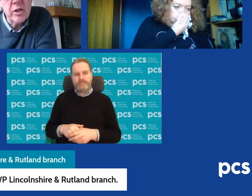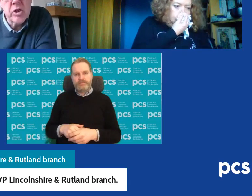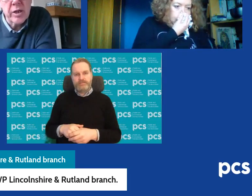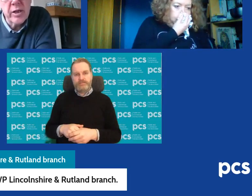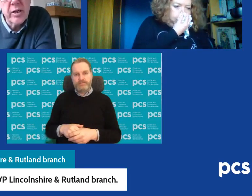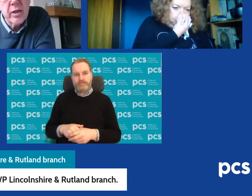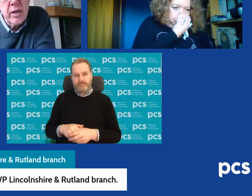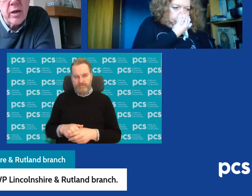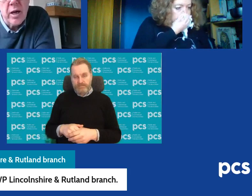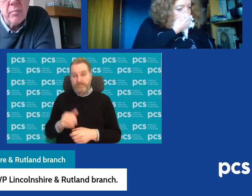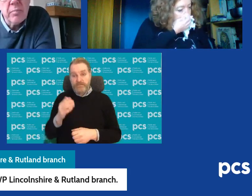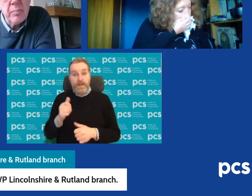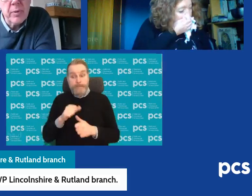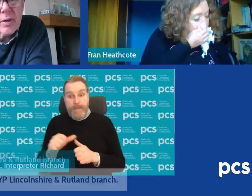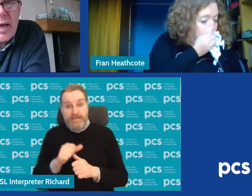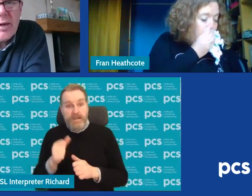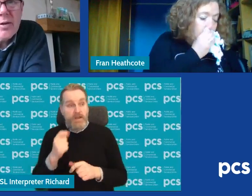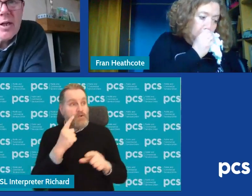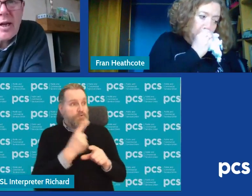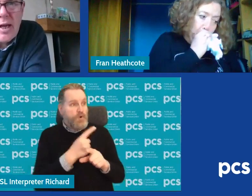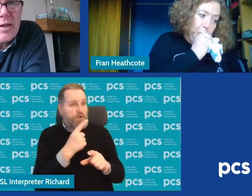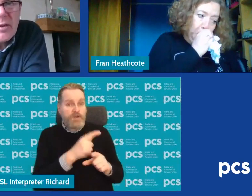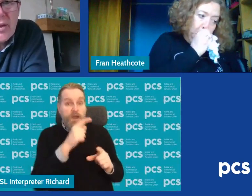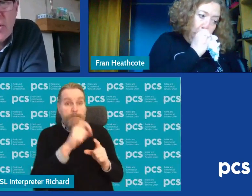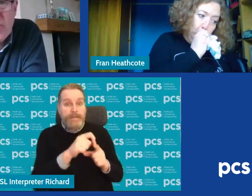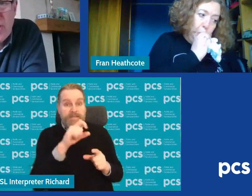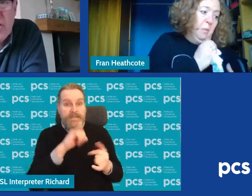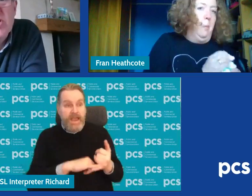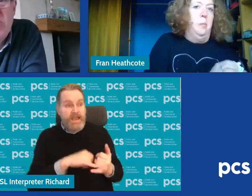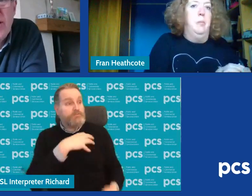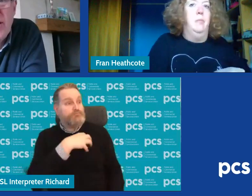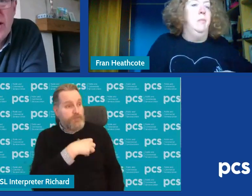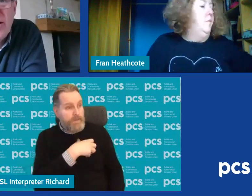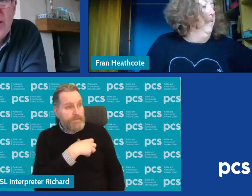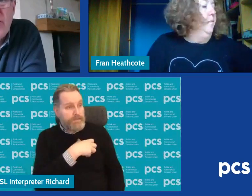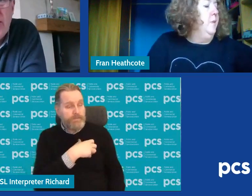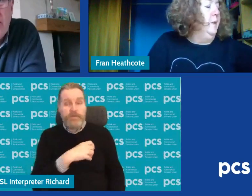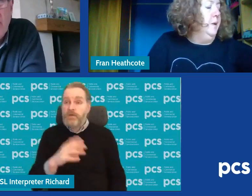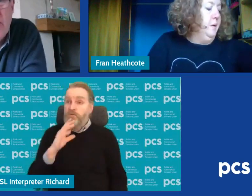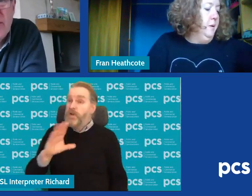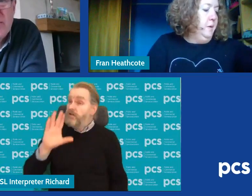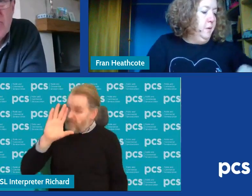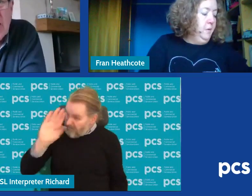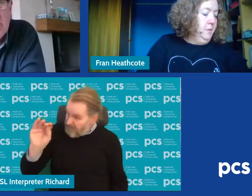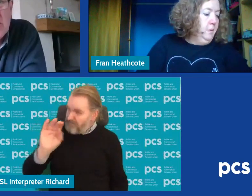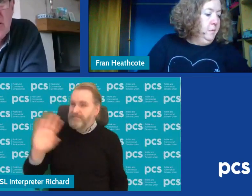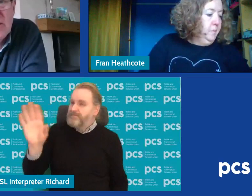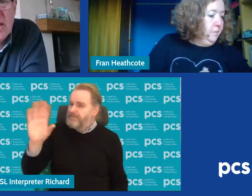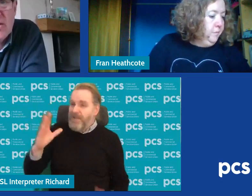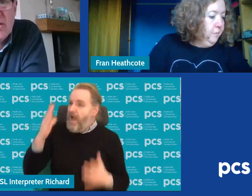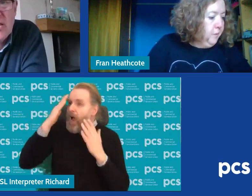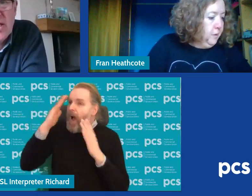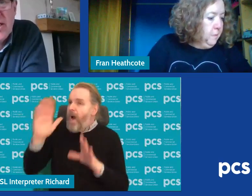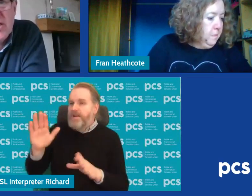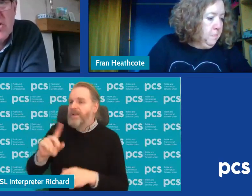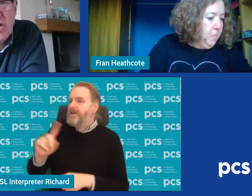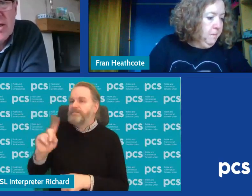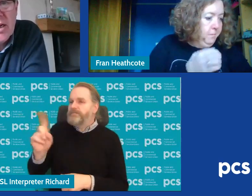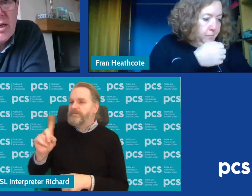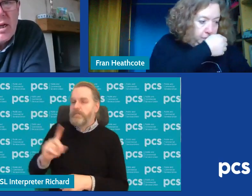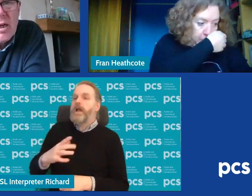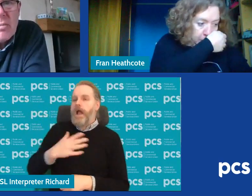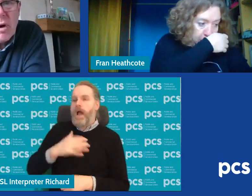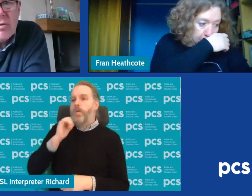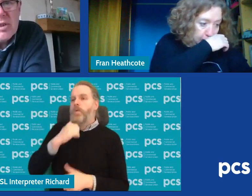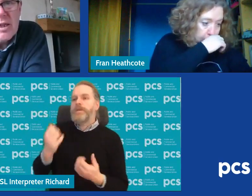but essentially people can declare that they're on strike and that the leave they can cancel and take it as a strike